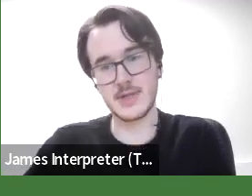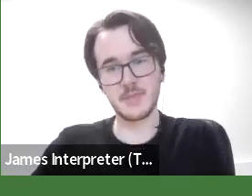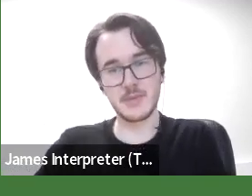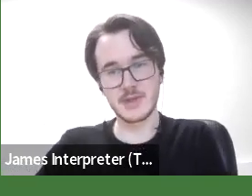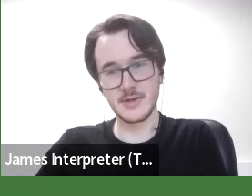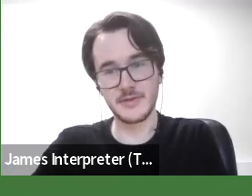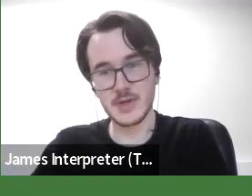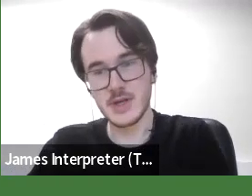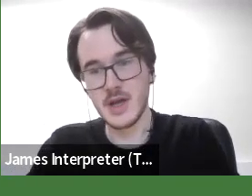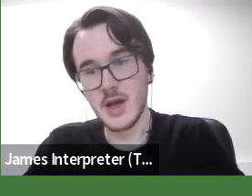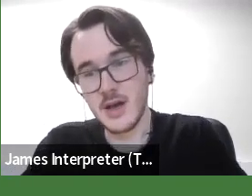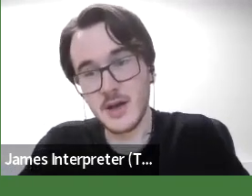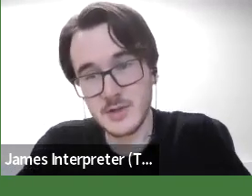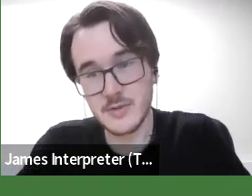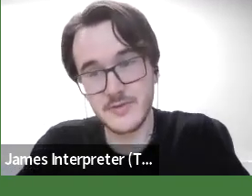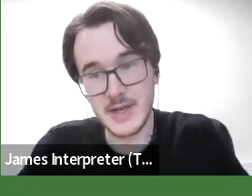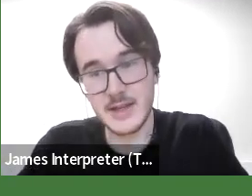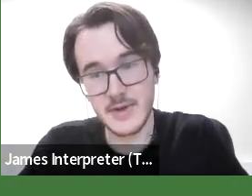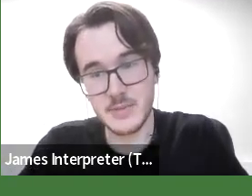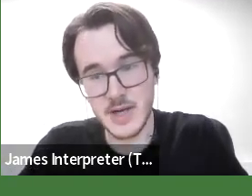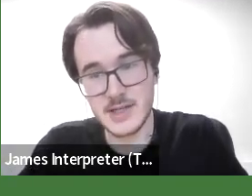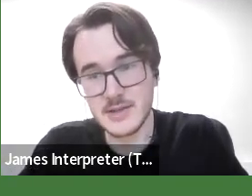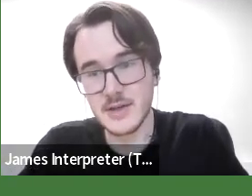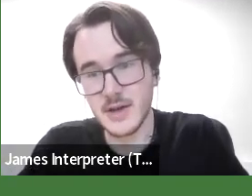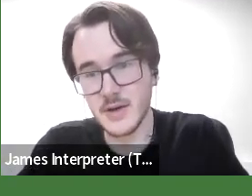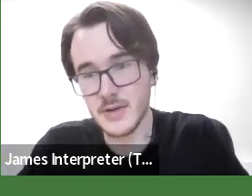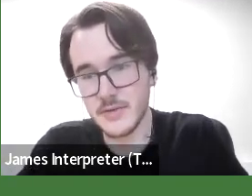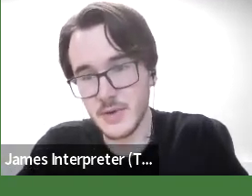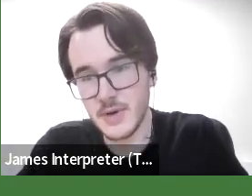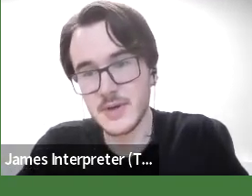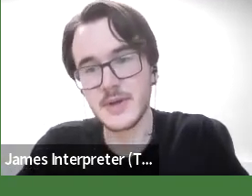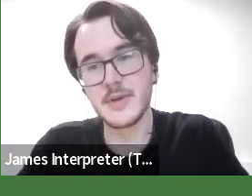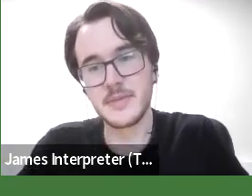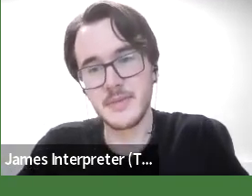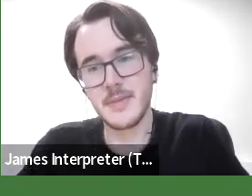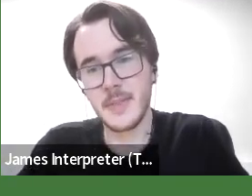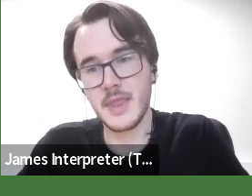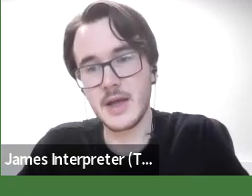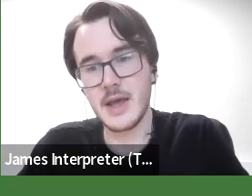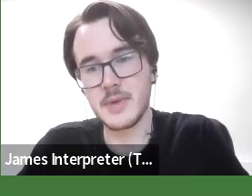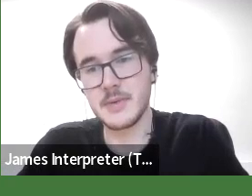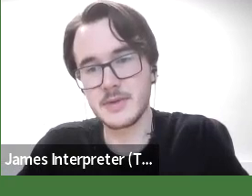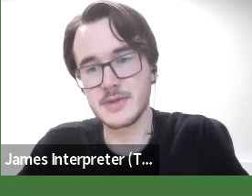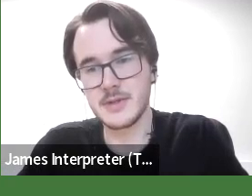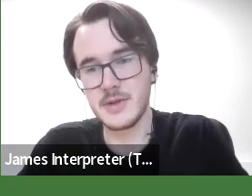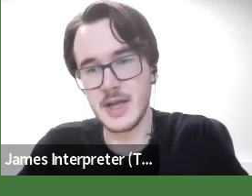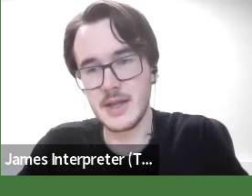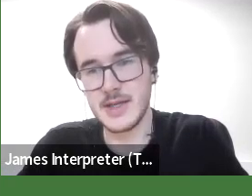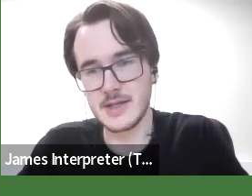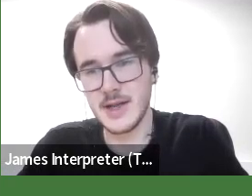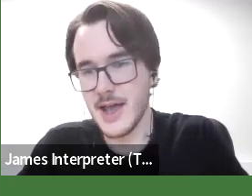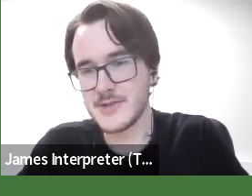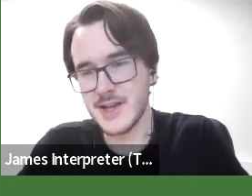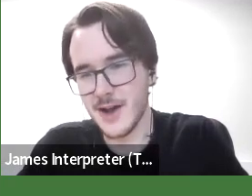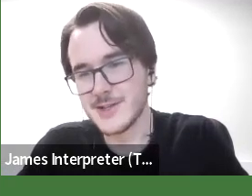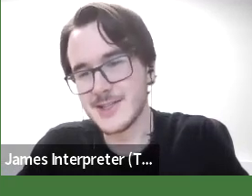get deaf people to focus. Also, feeling the vibration on the floor, that'll get people to gain the